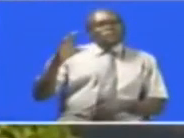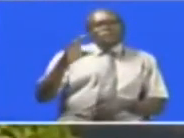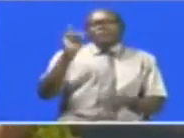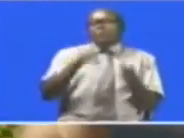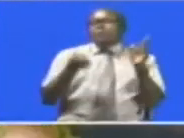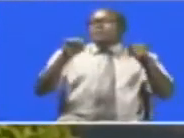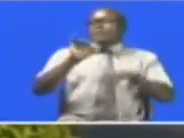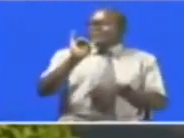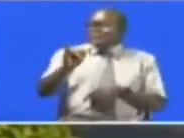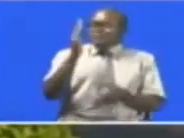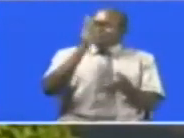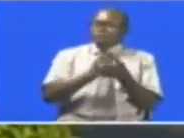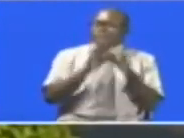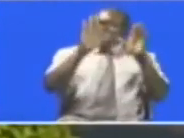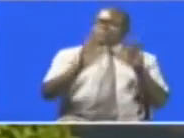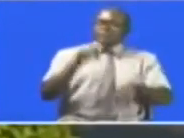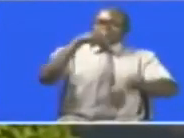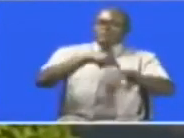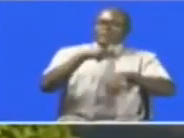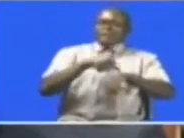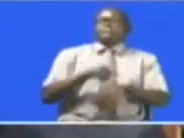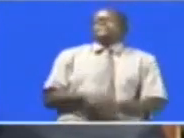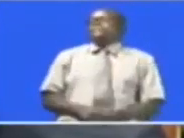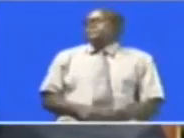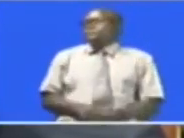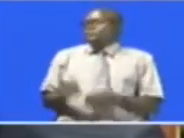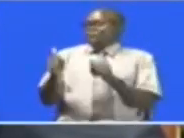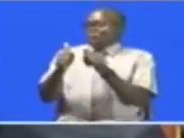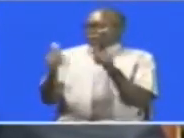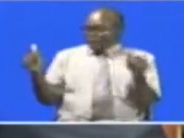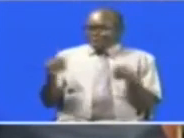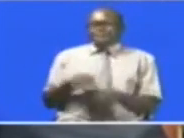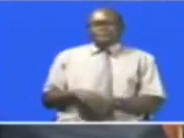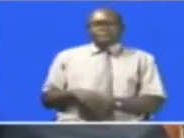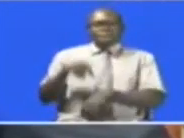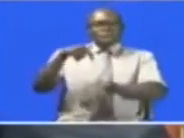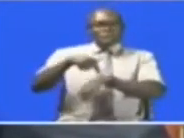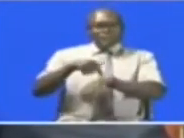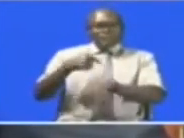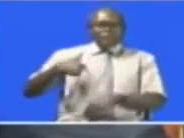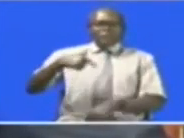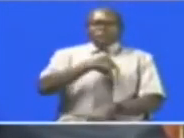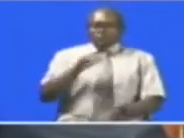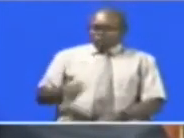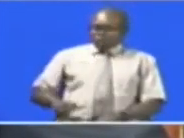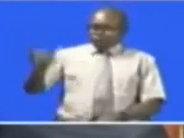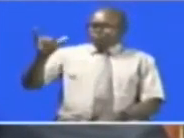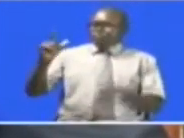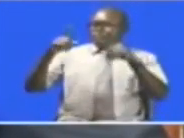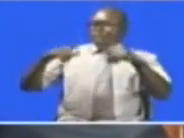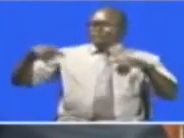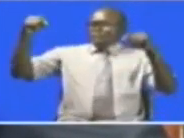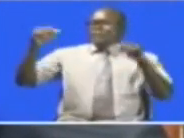how it was for you, because that was a defining moment in your career. Yes. Mm. When we went to Tokyo